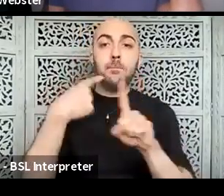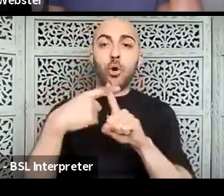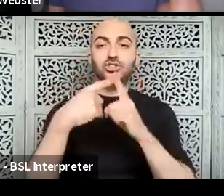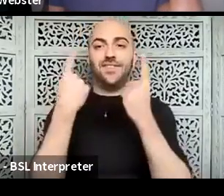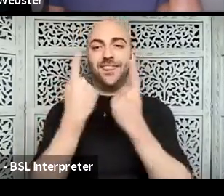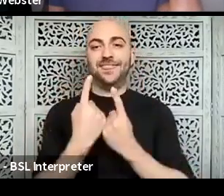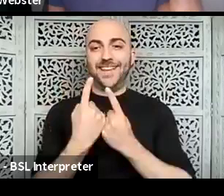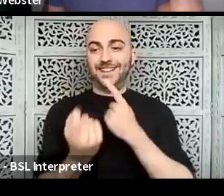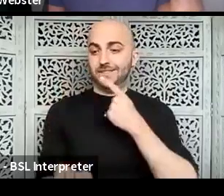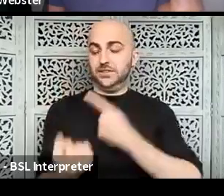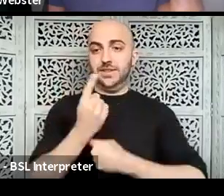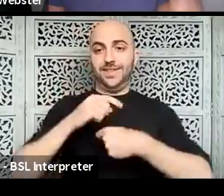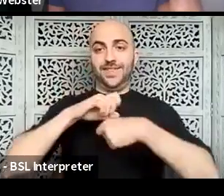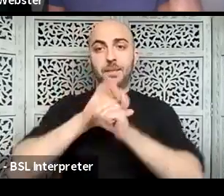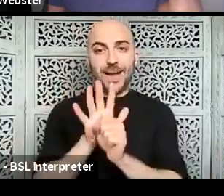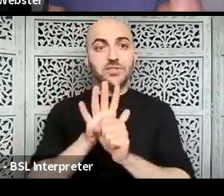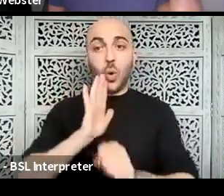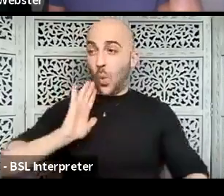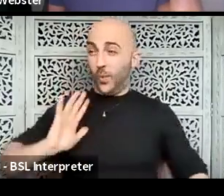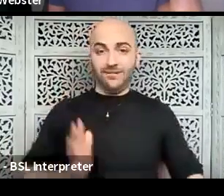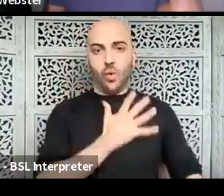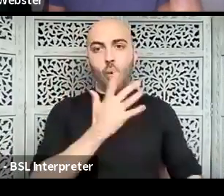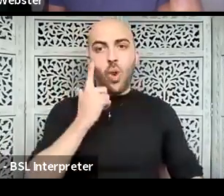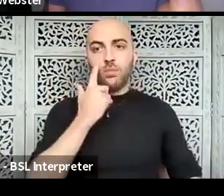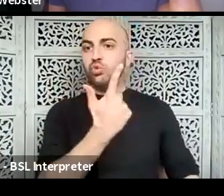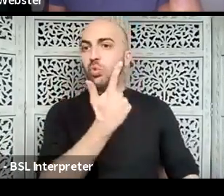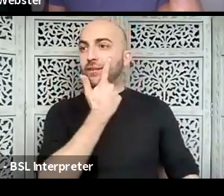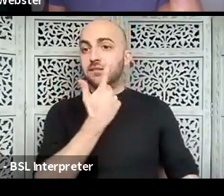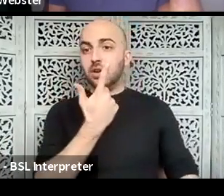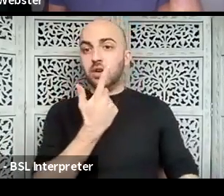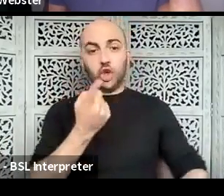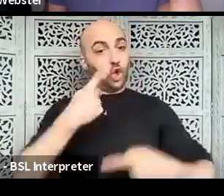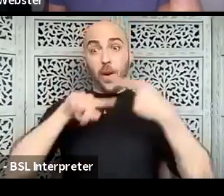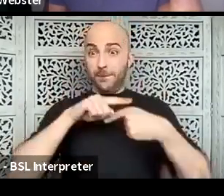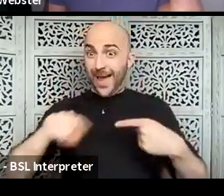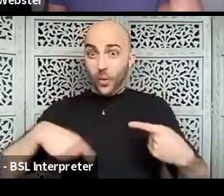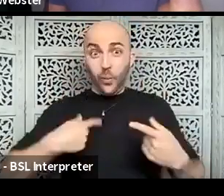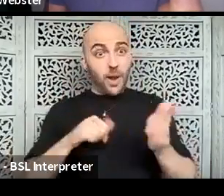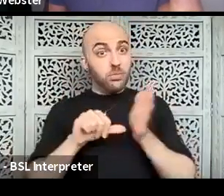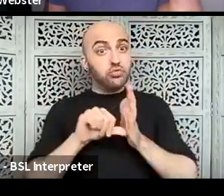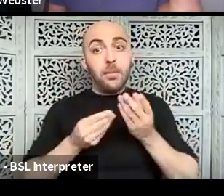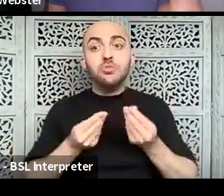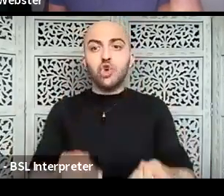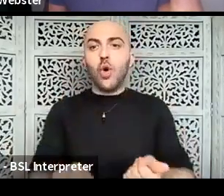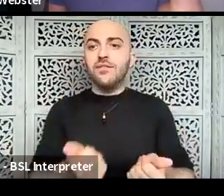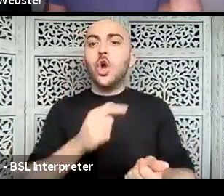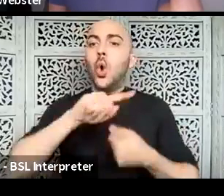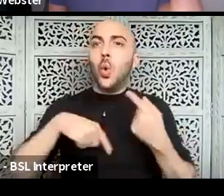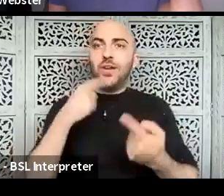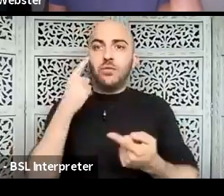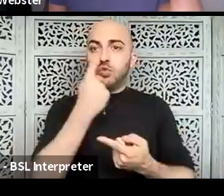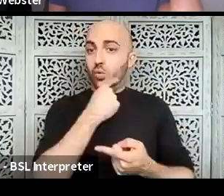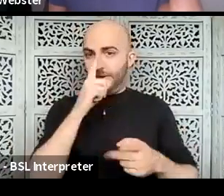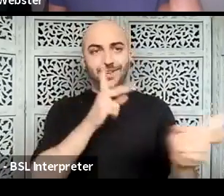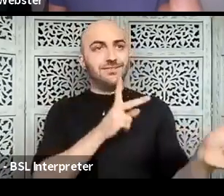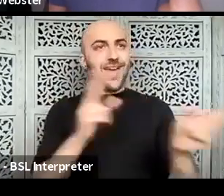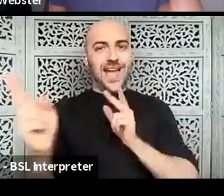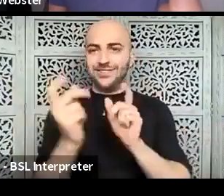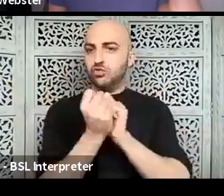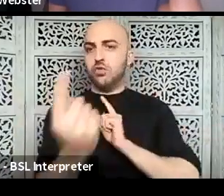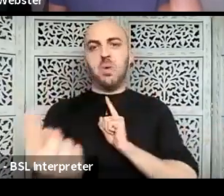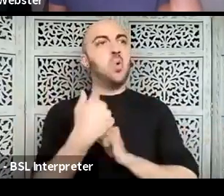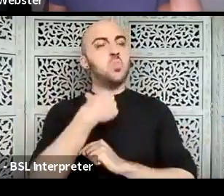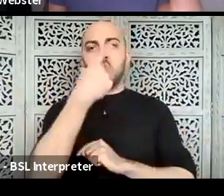pandemic, doesn't it? That we've all proven, again, going back to being problem solvers, we've proven we can edit remotely, we can set